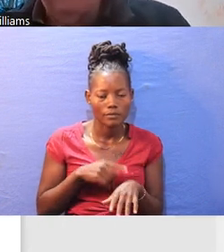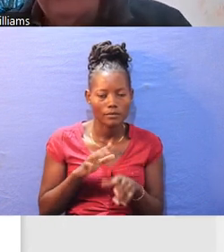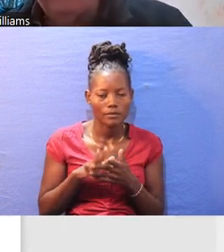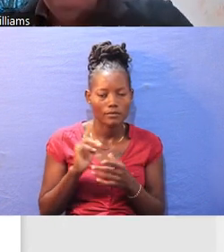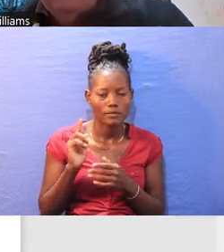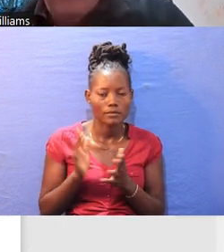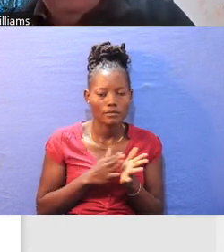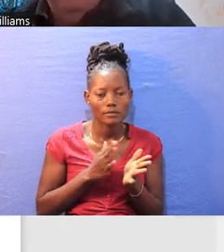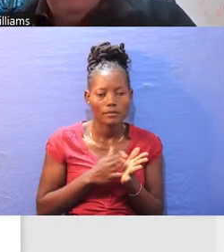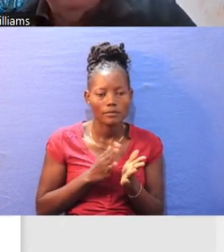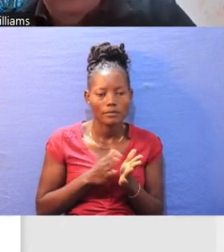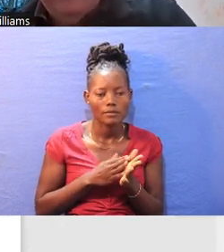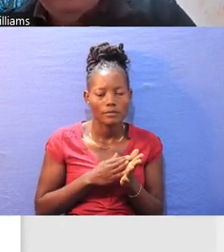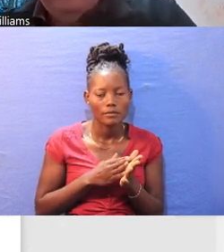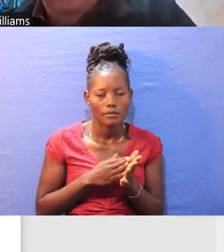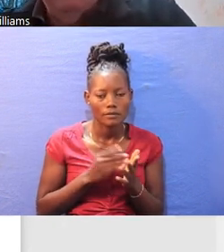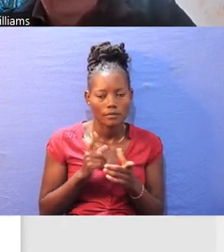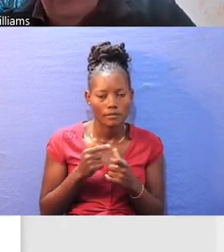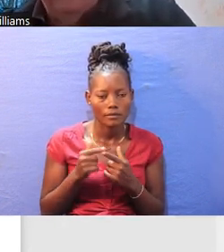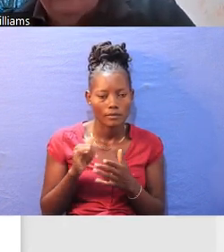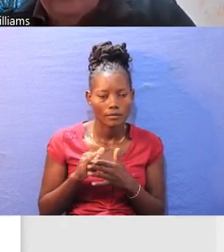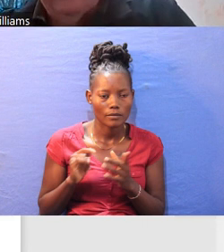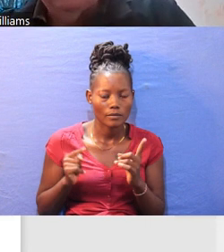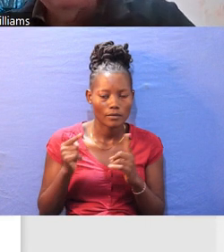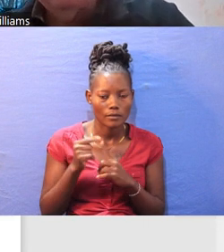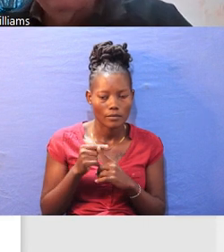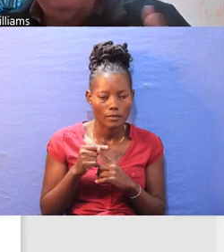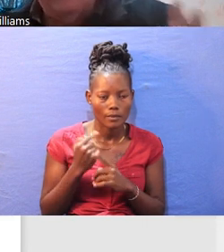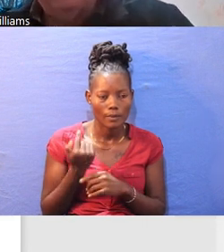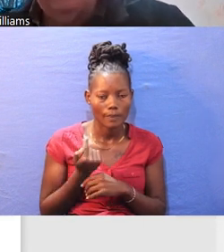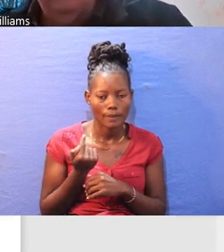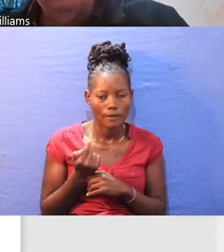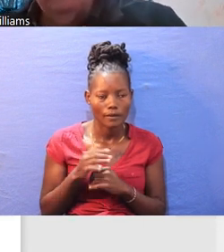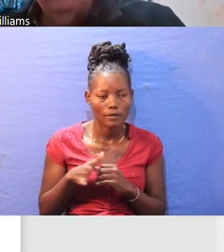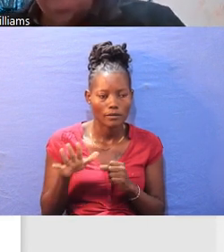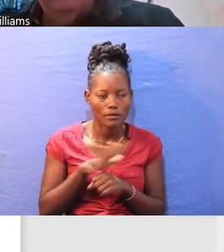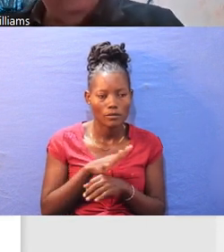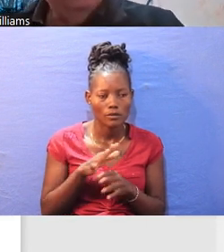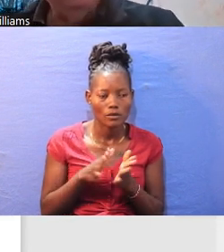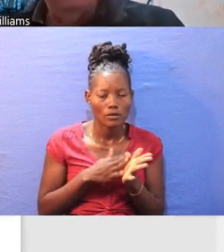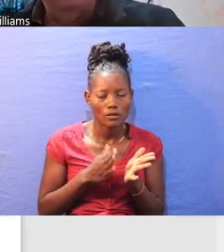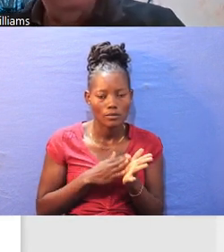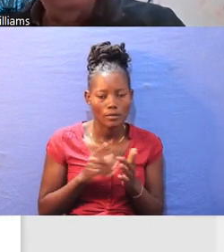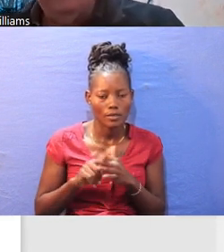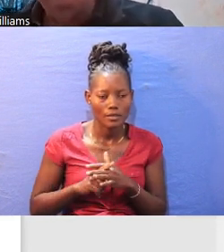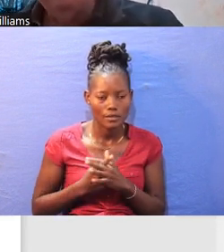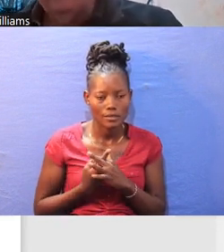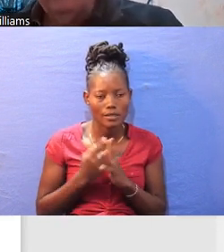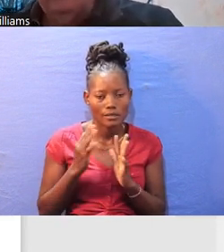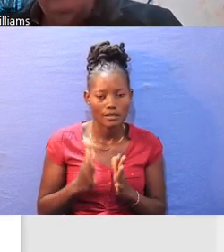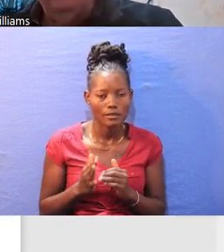to the first timing device at the beginning of the run, the segment, that's the goal, as long as they're at full